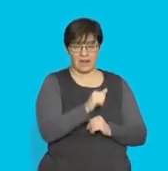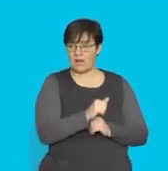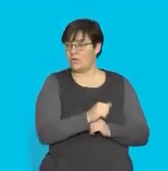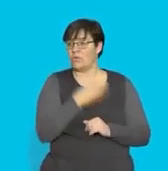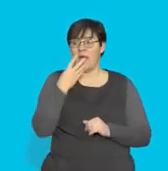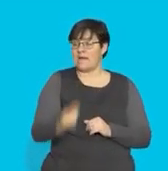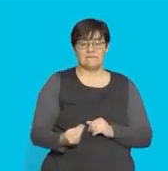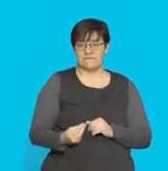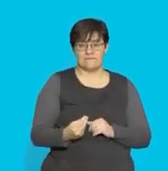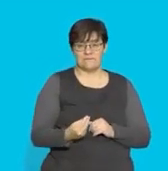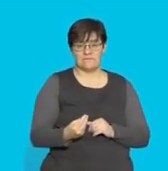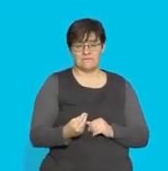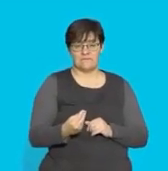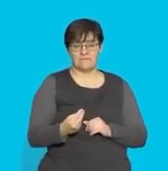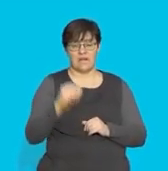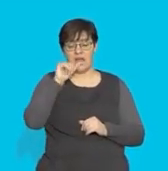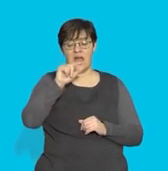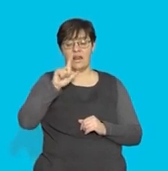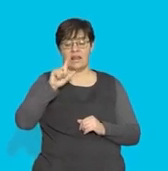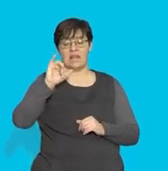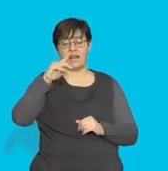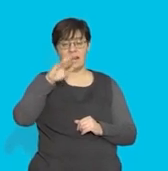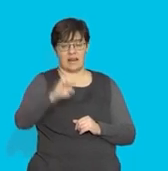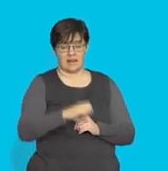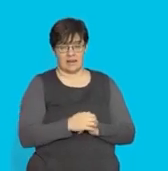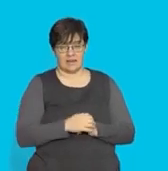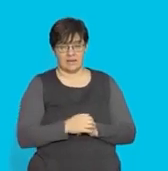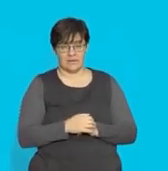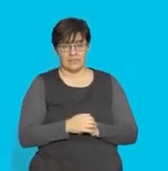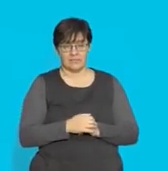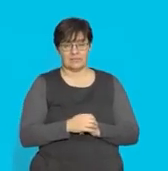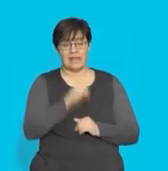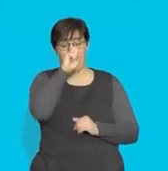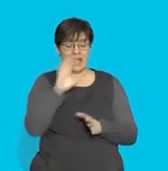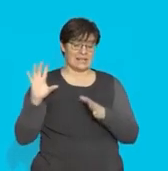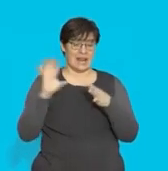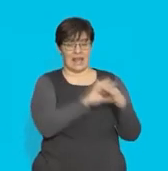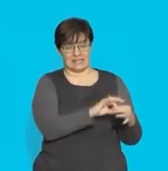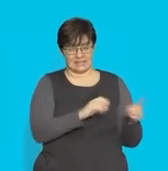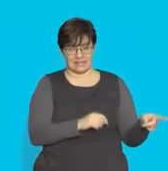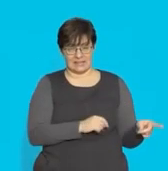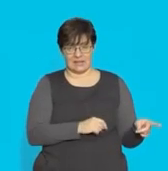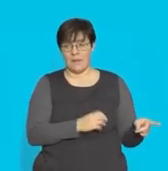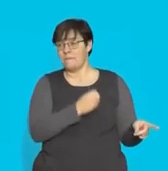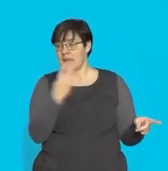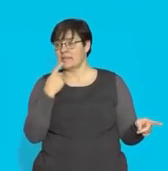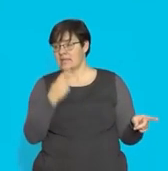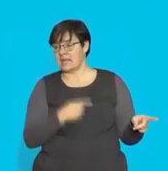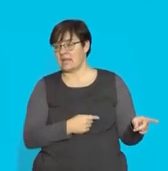that does not have the allele. So remember that this is an X-linked characteristic. Often we get